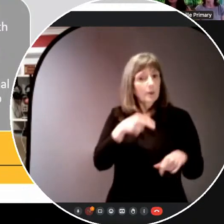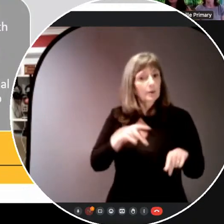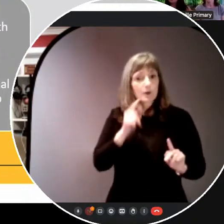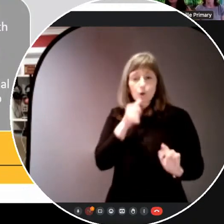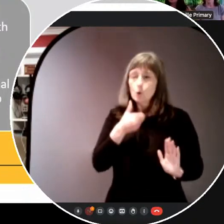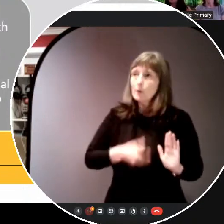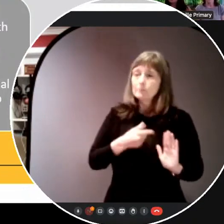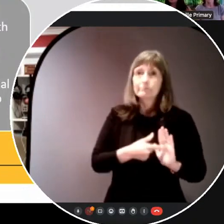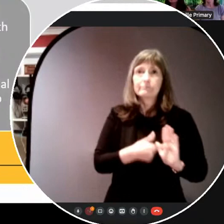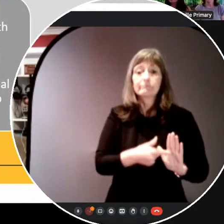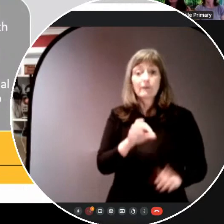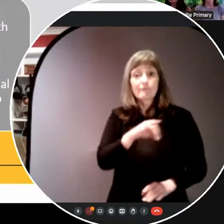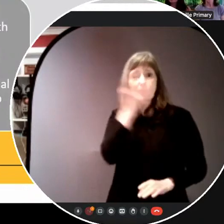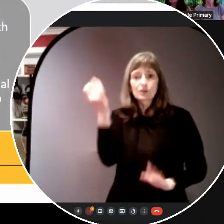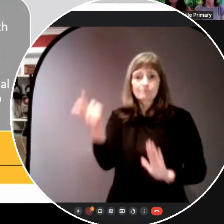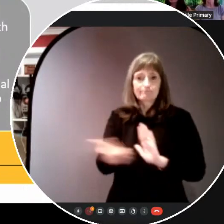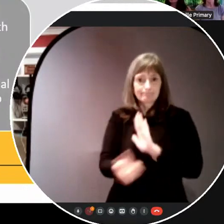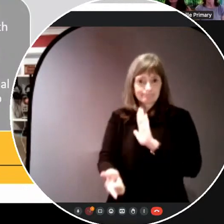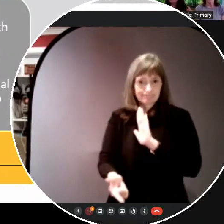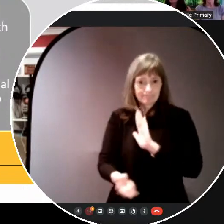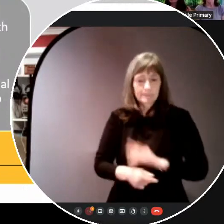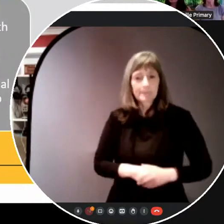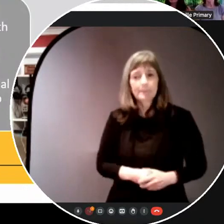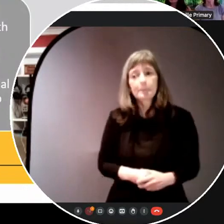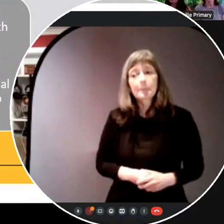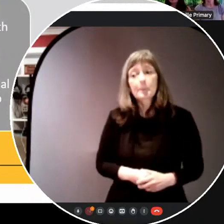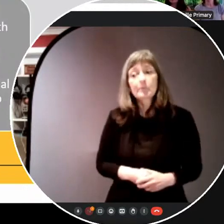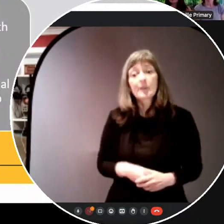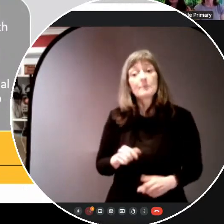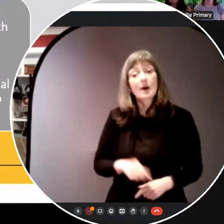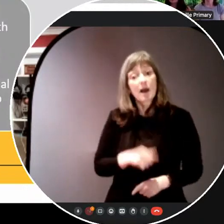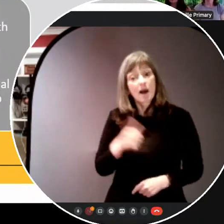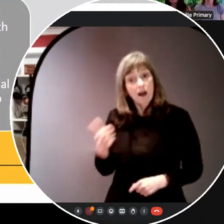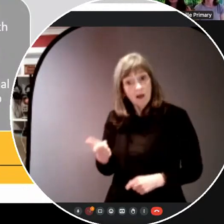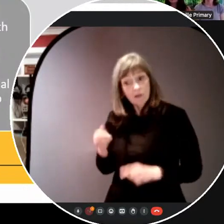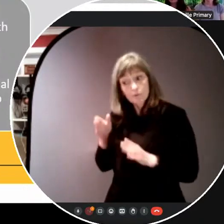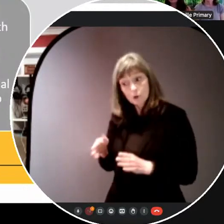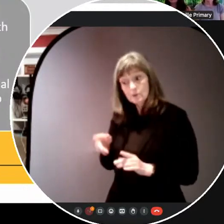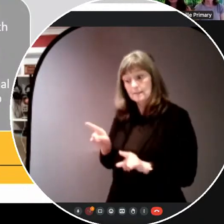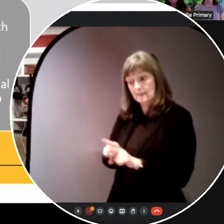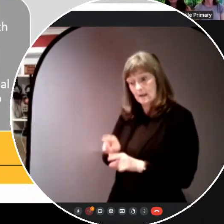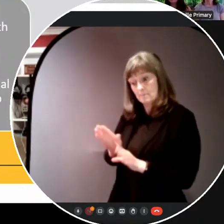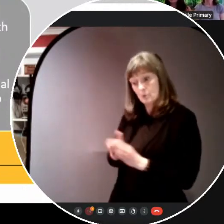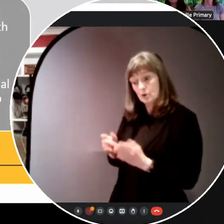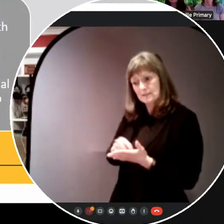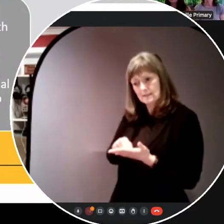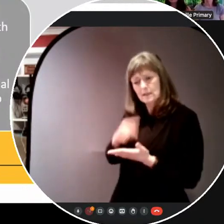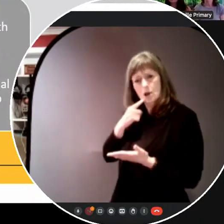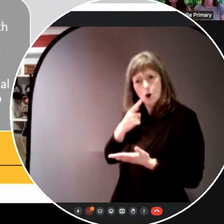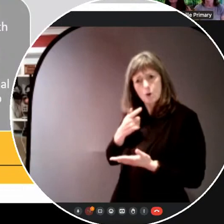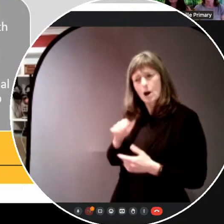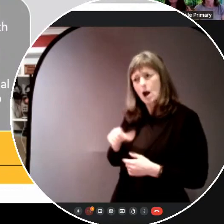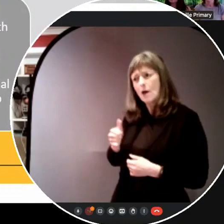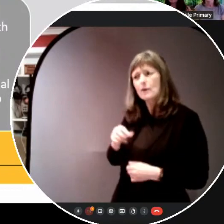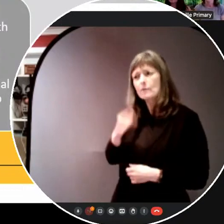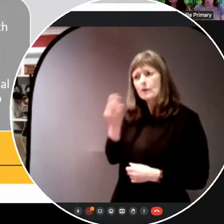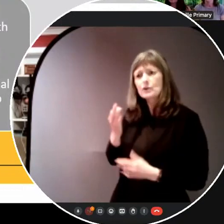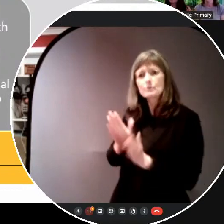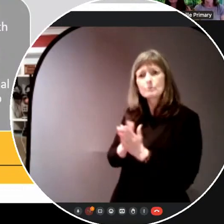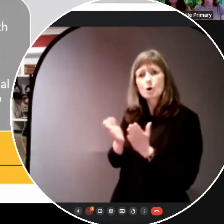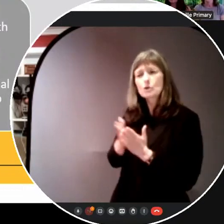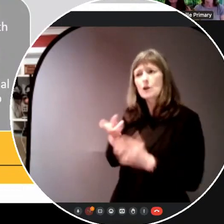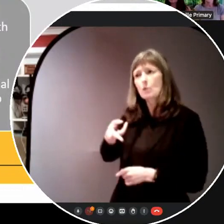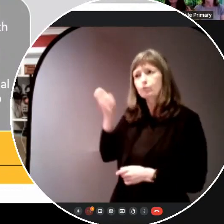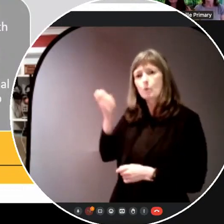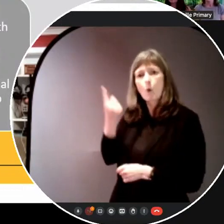French was forbidden. But another person in this book recalls all their French books being removed from their school overnight